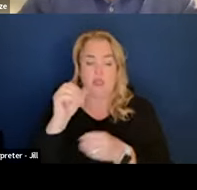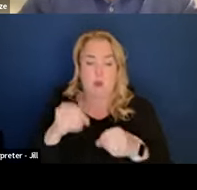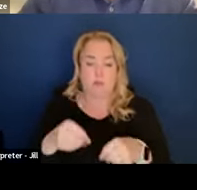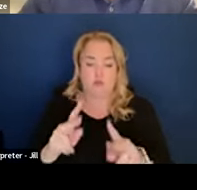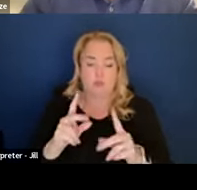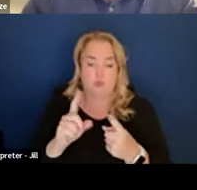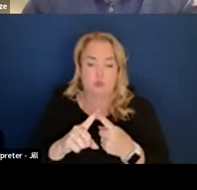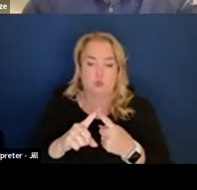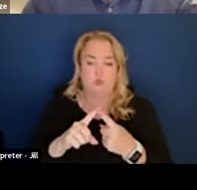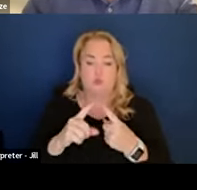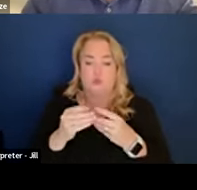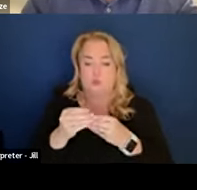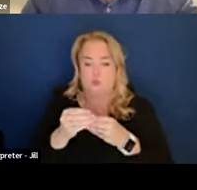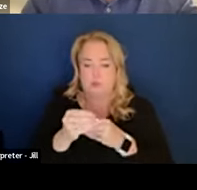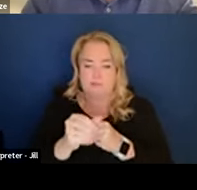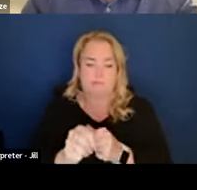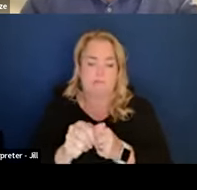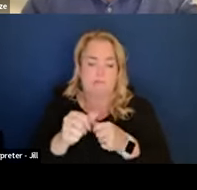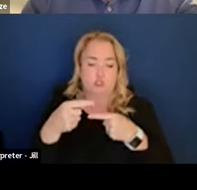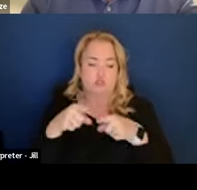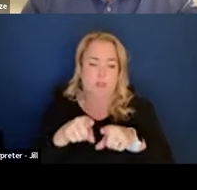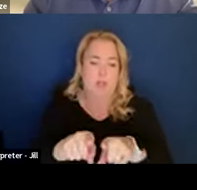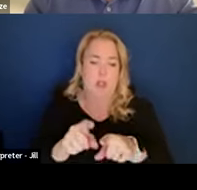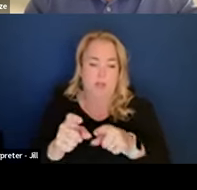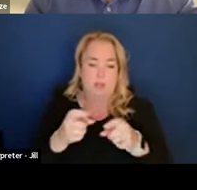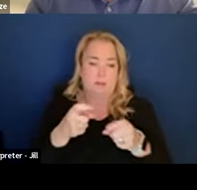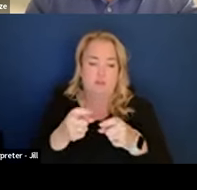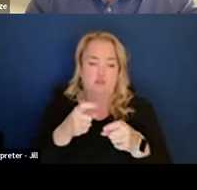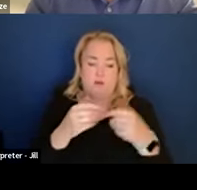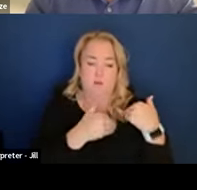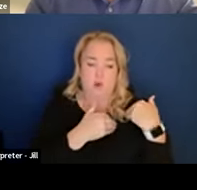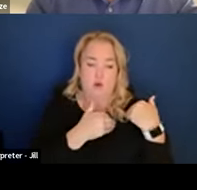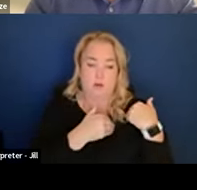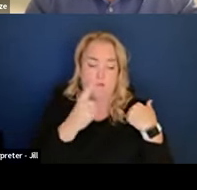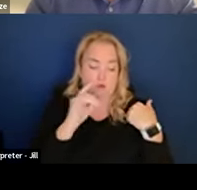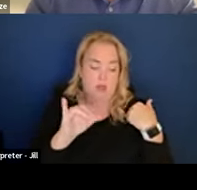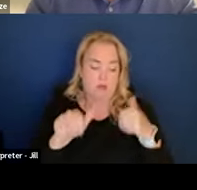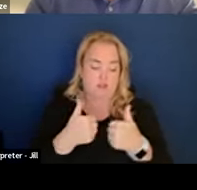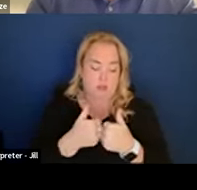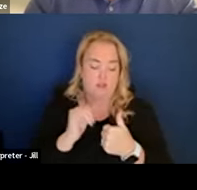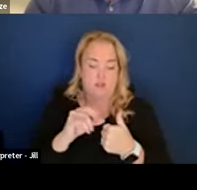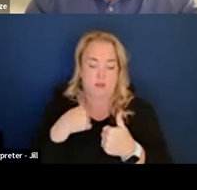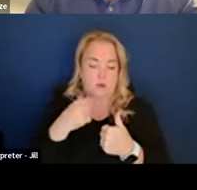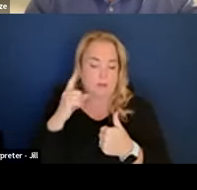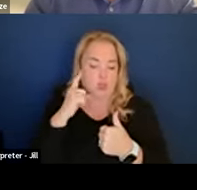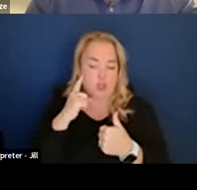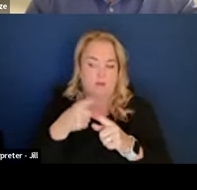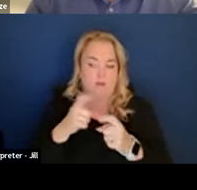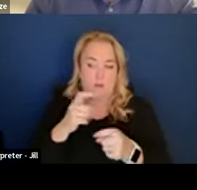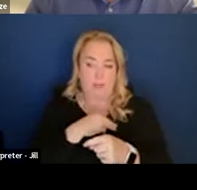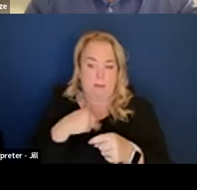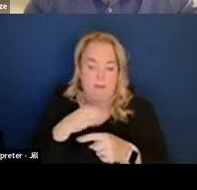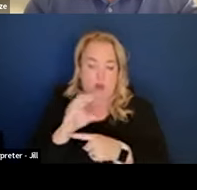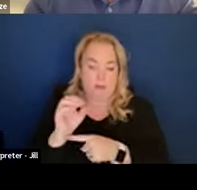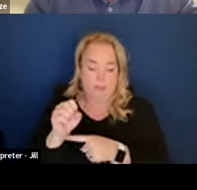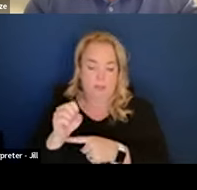really streamline the administrative burden and that challenge, that's what I'm hearing from our member companies.